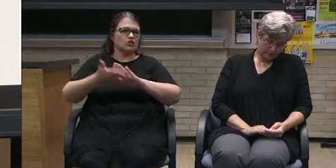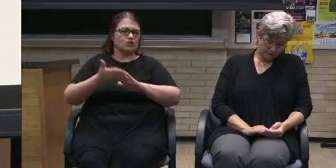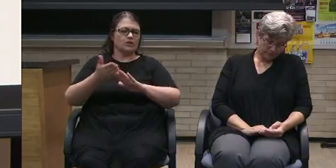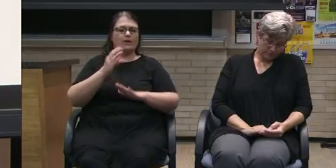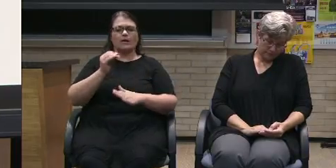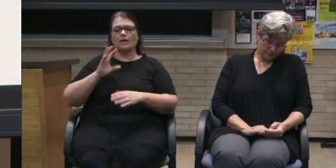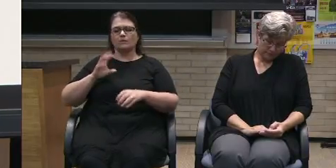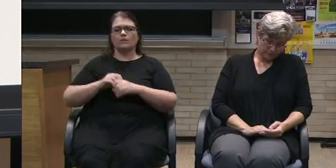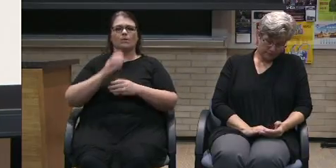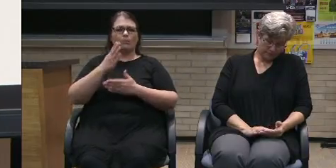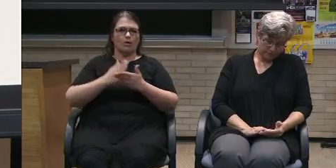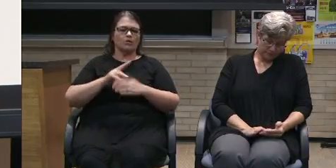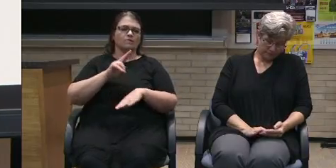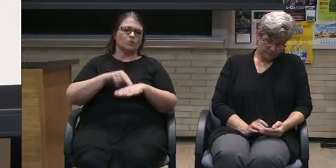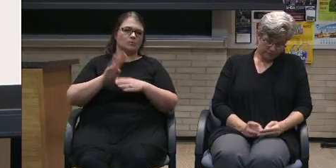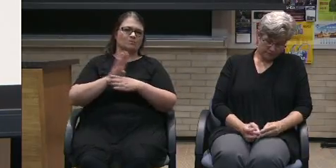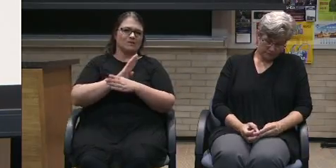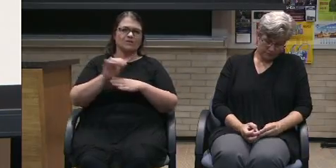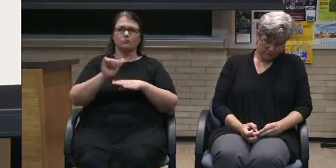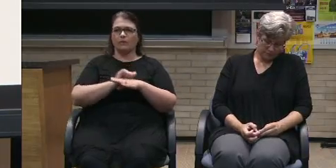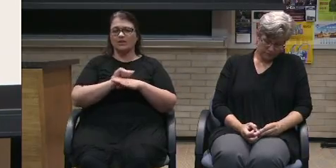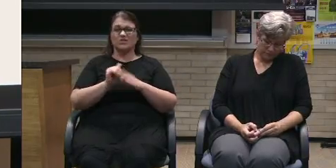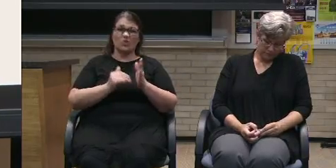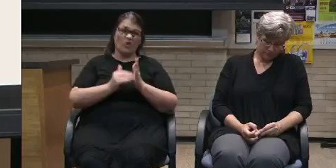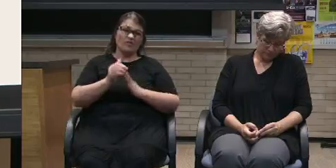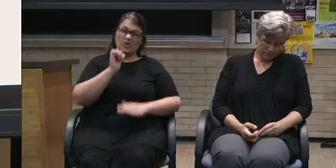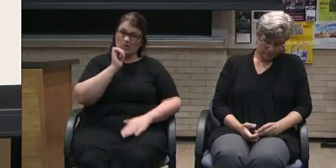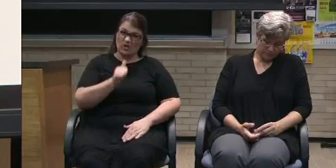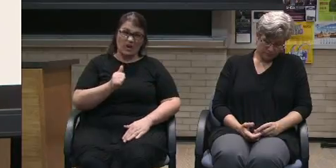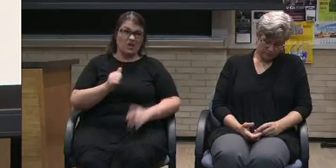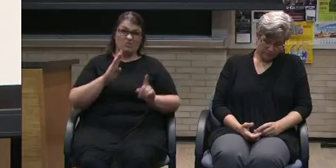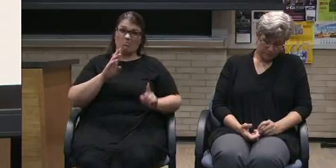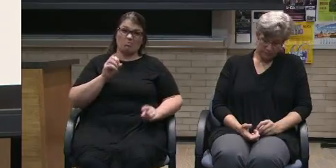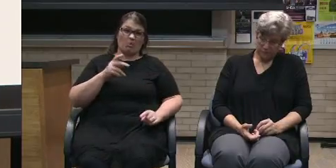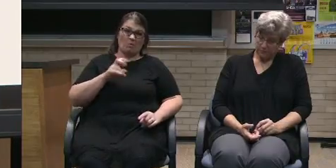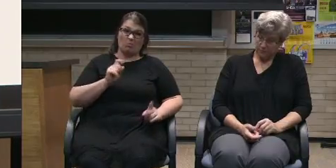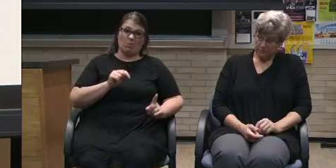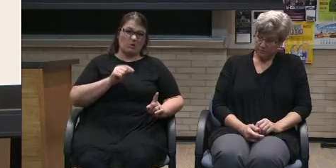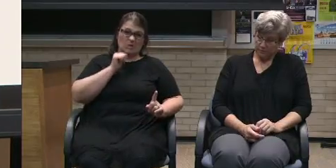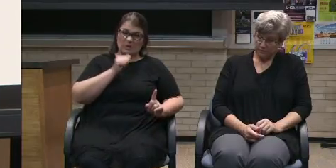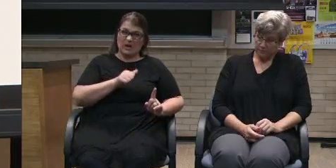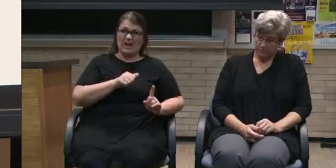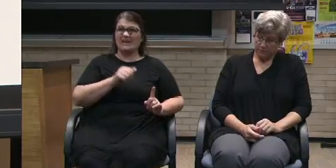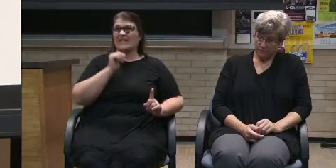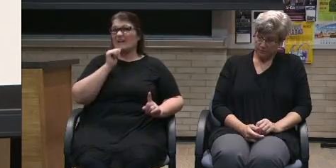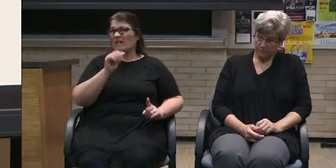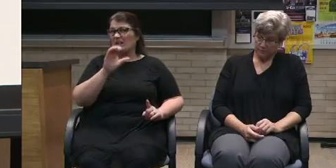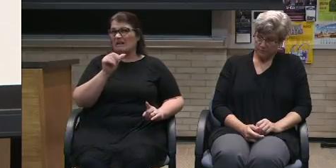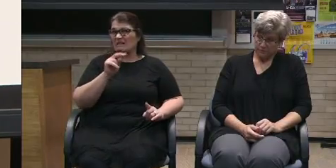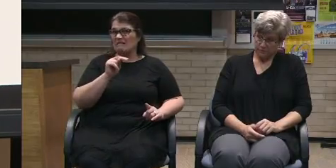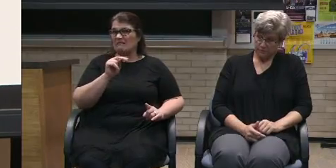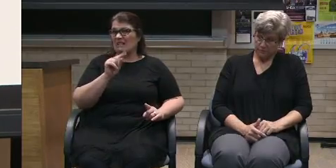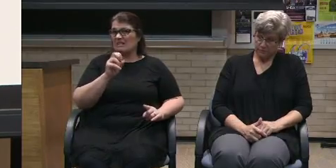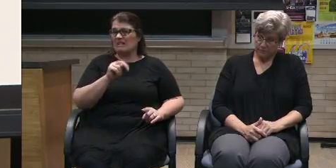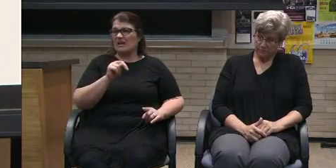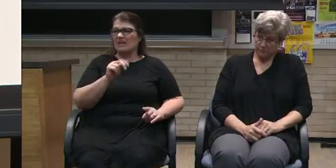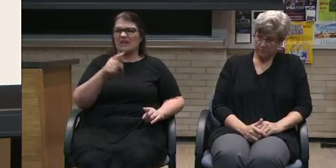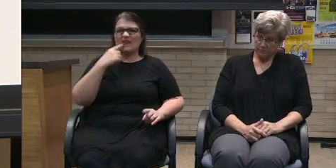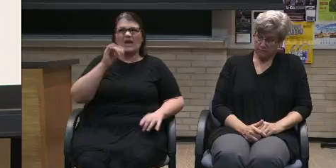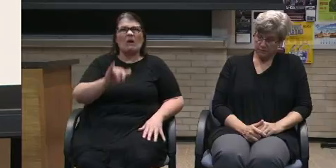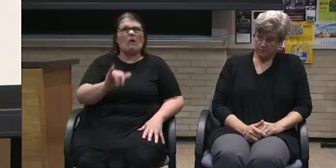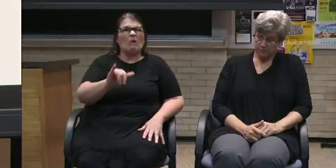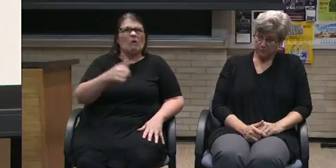of normal business practices. They often are not. They weren't at Brockport. They still really aren't at Canton. It's sort of a, oh, I know